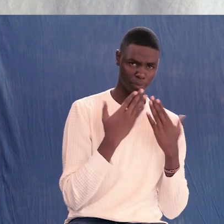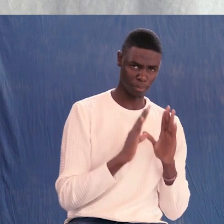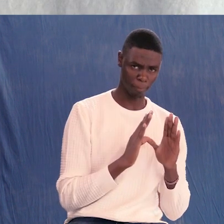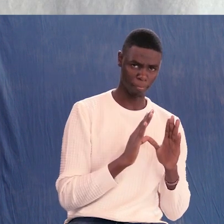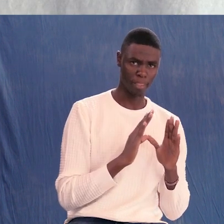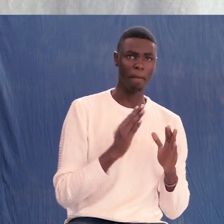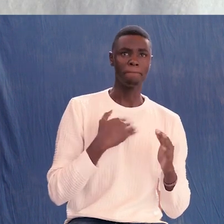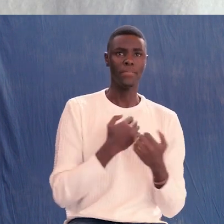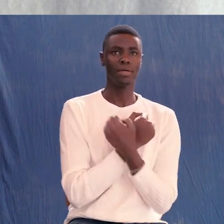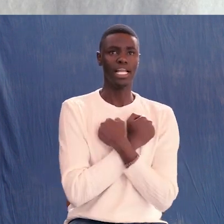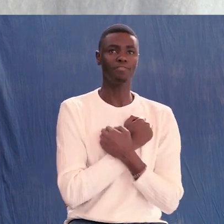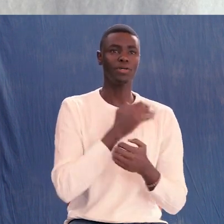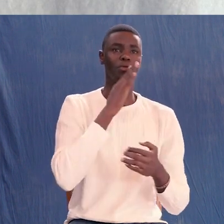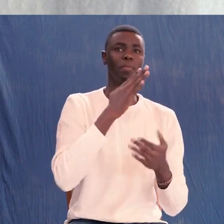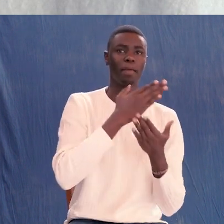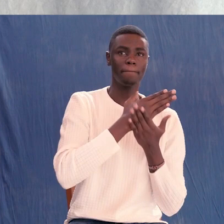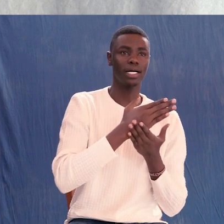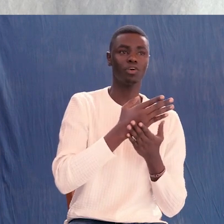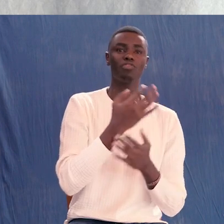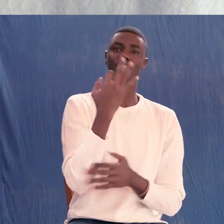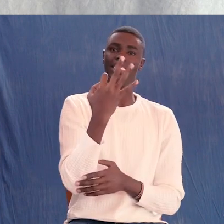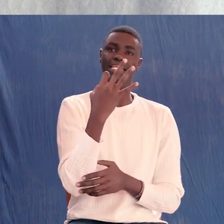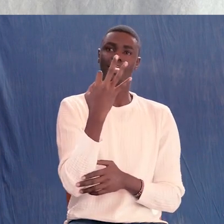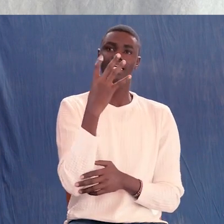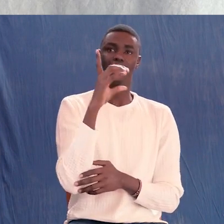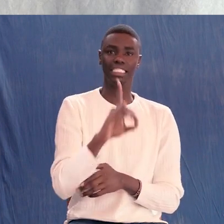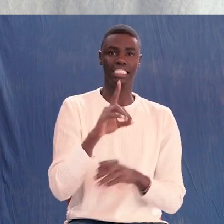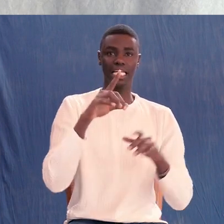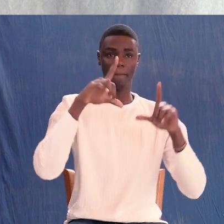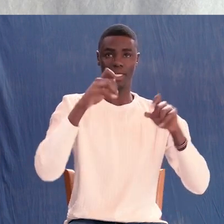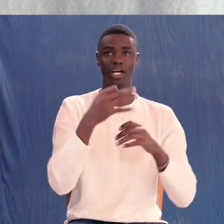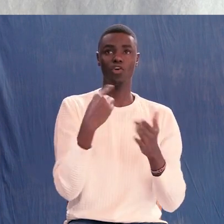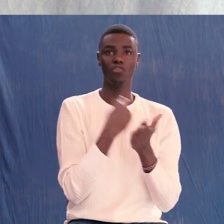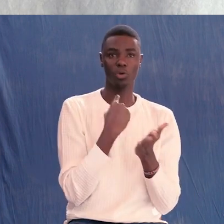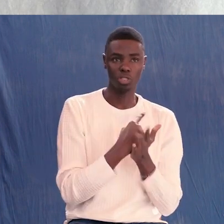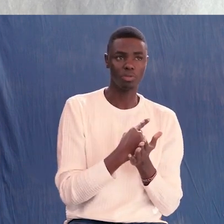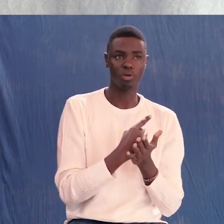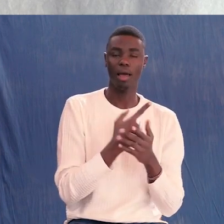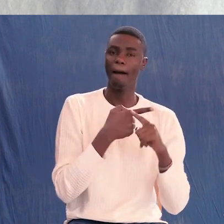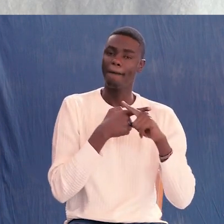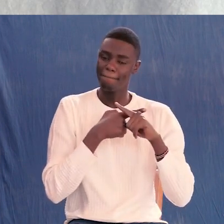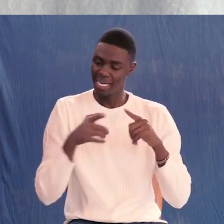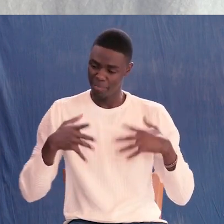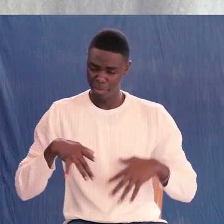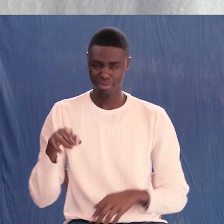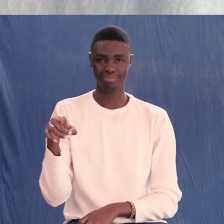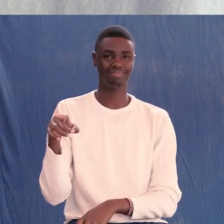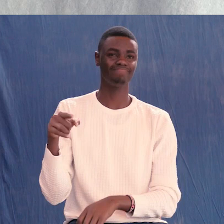I would love to be this living 3D picture of the gospel except for the people.